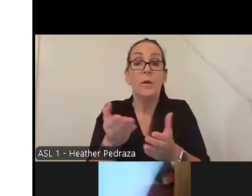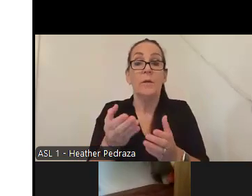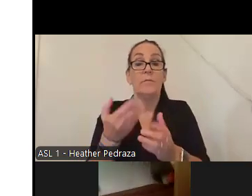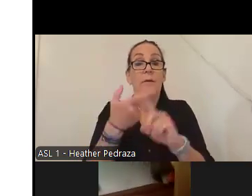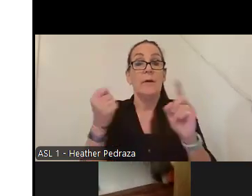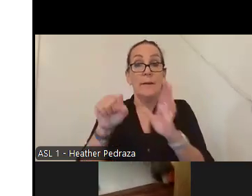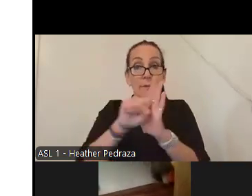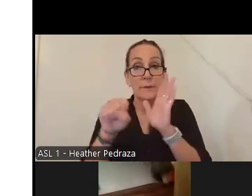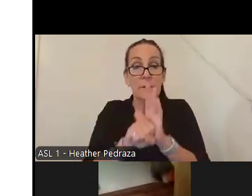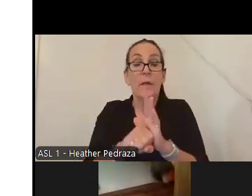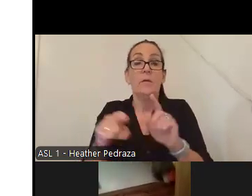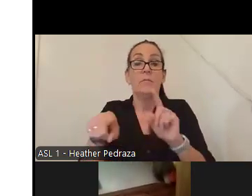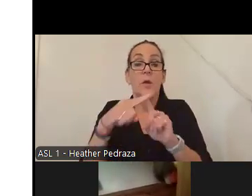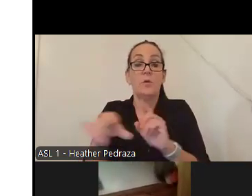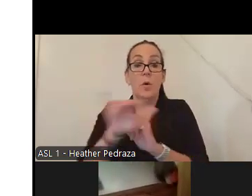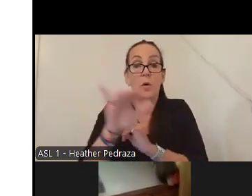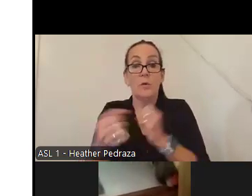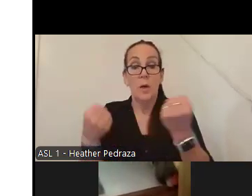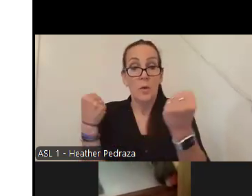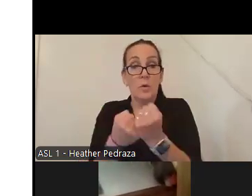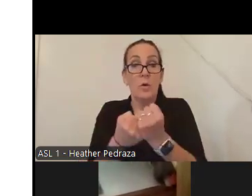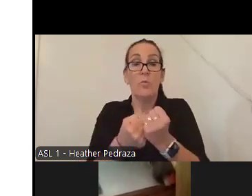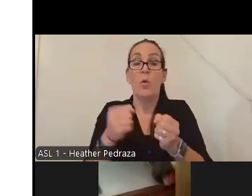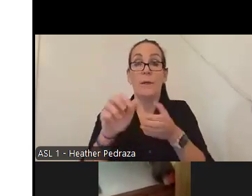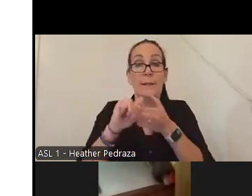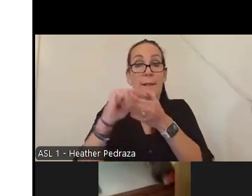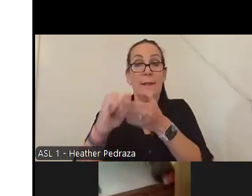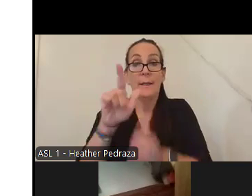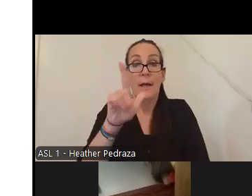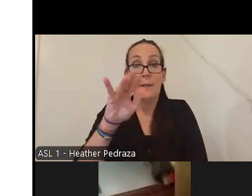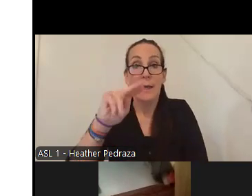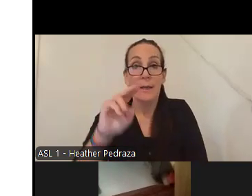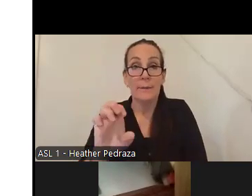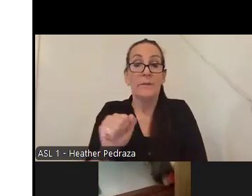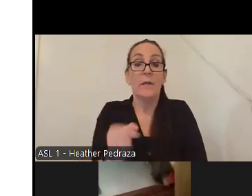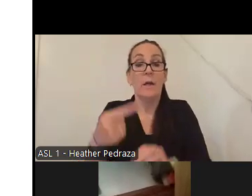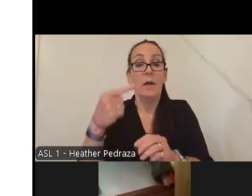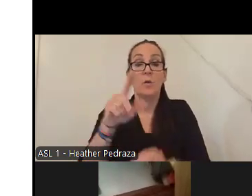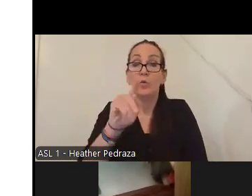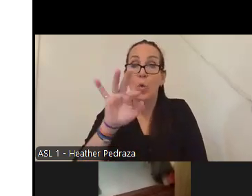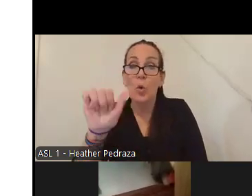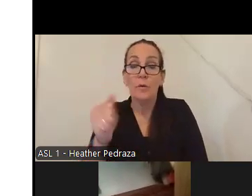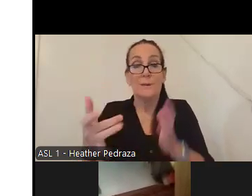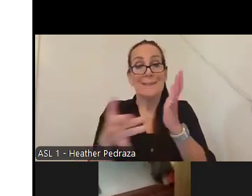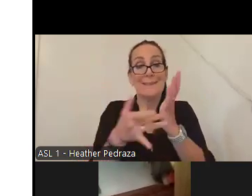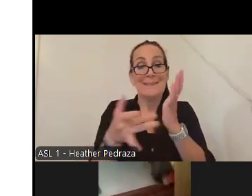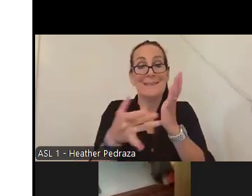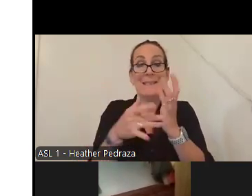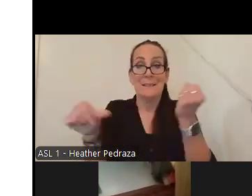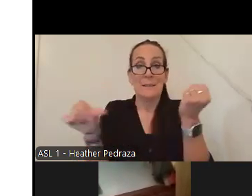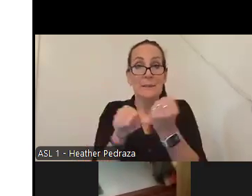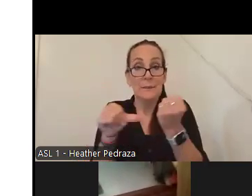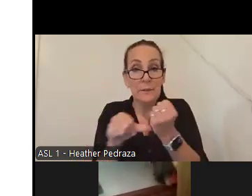and tools and technical assistance for operators around the state. A number of